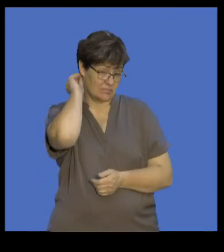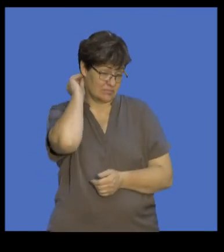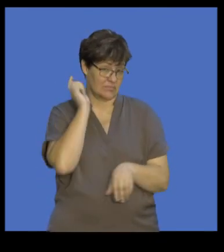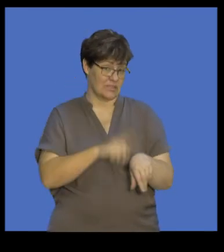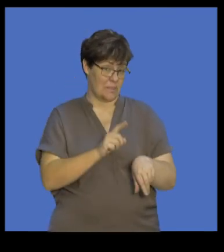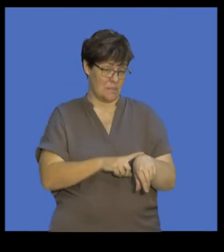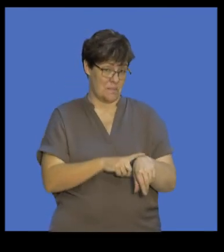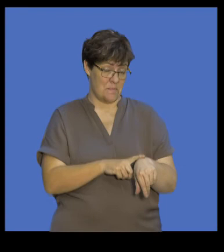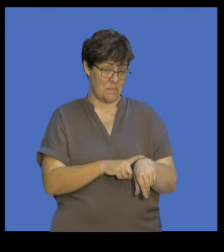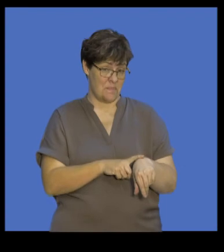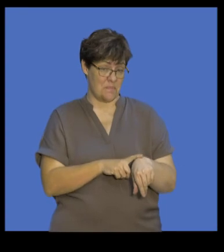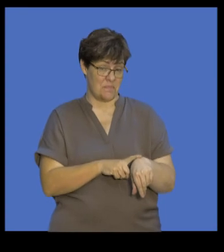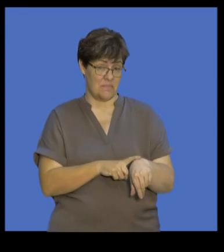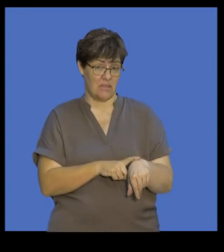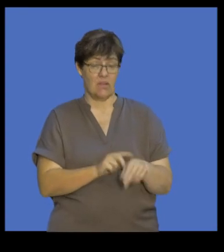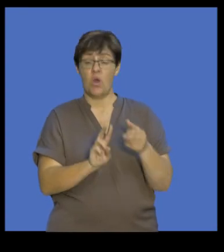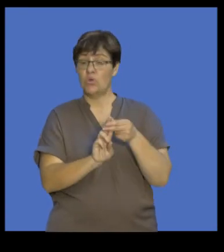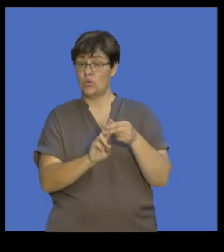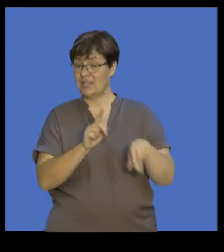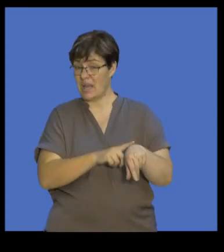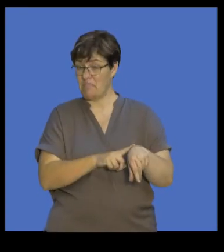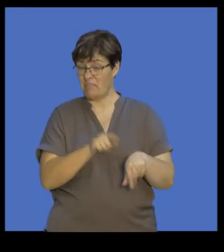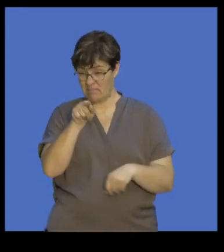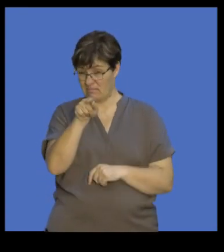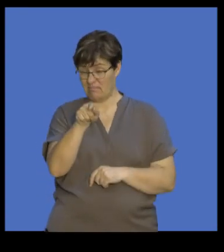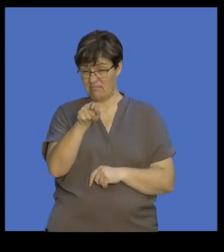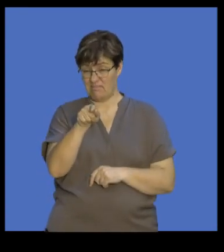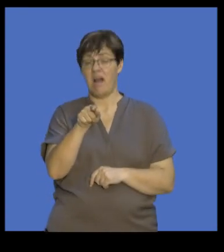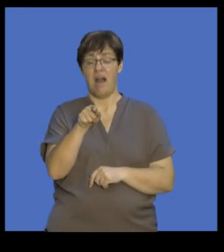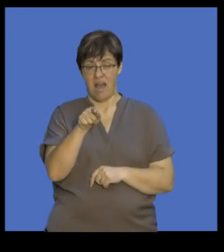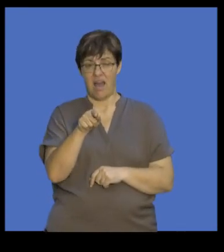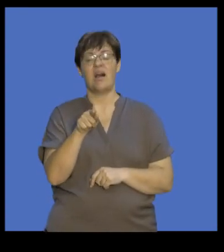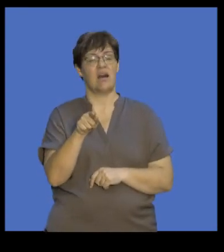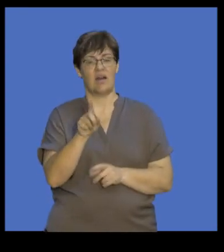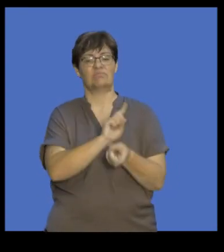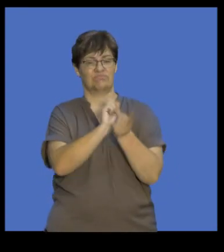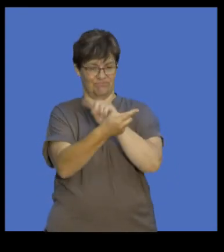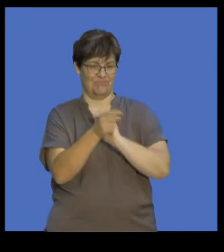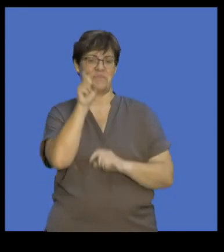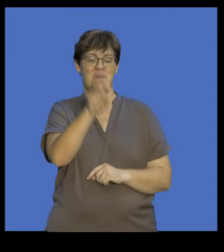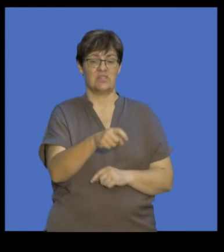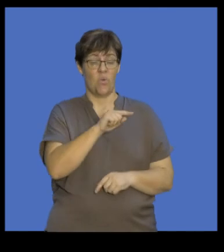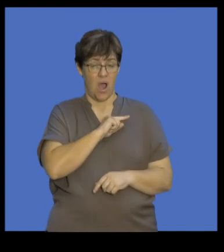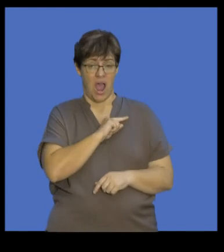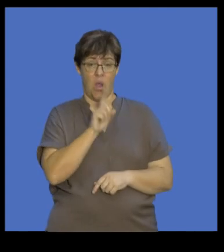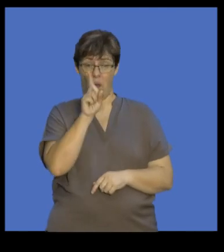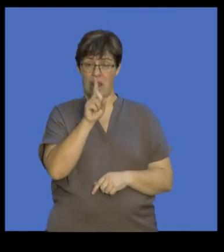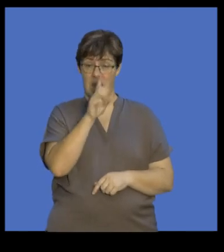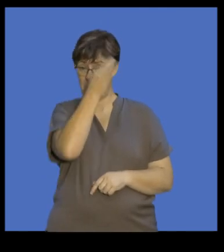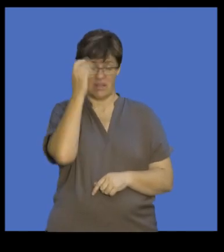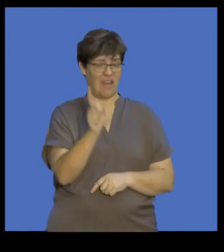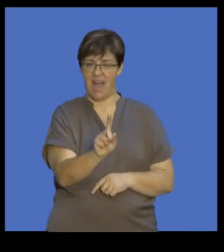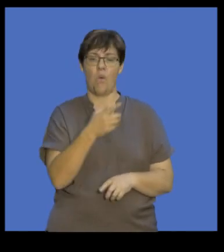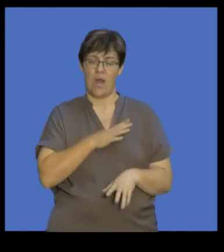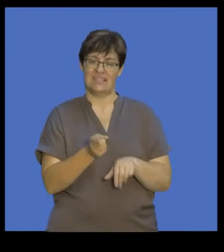right? Take note of that time, all right? And we talk of a unit time. Does that suggest something? Yes, there are necessary conversions that